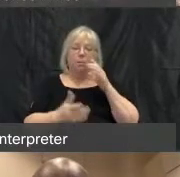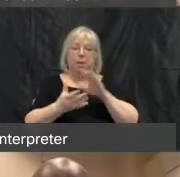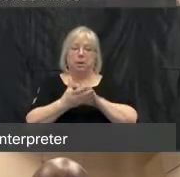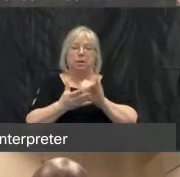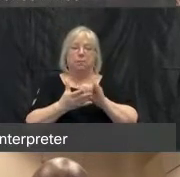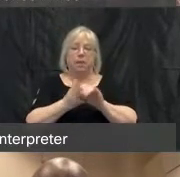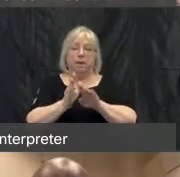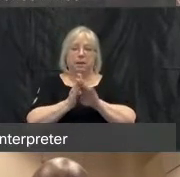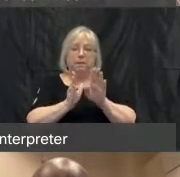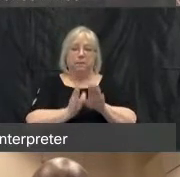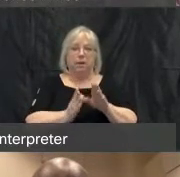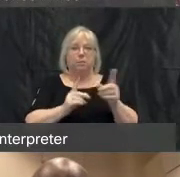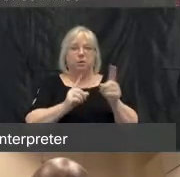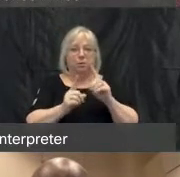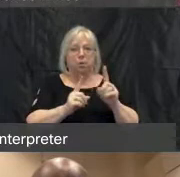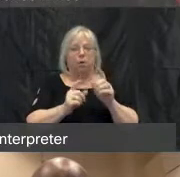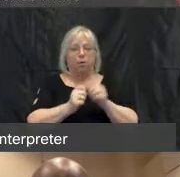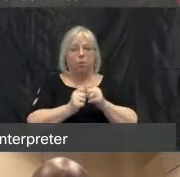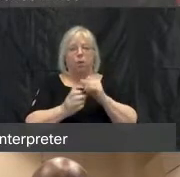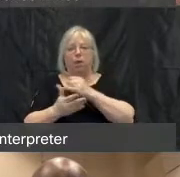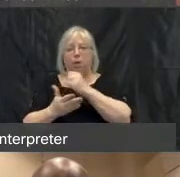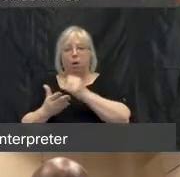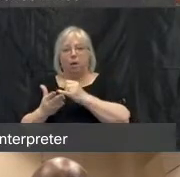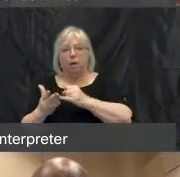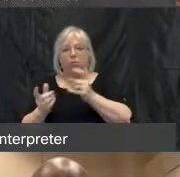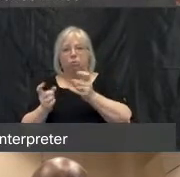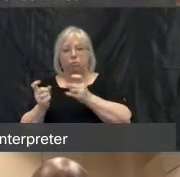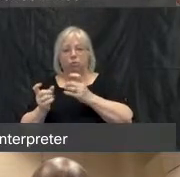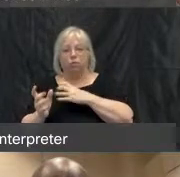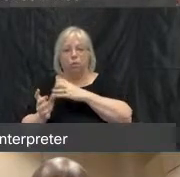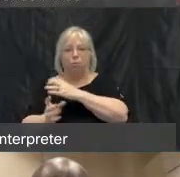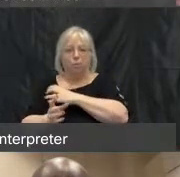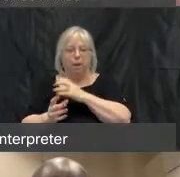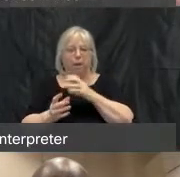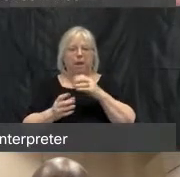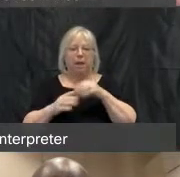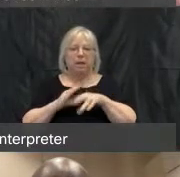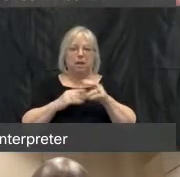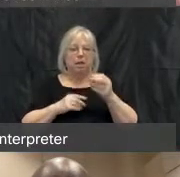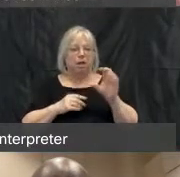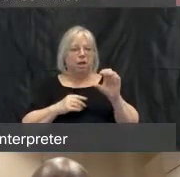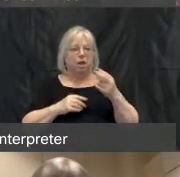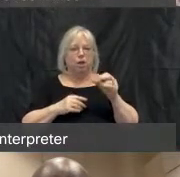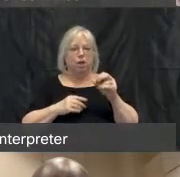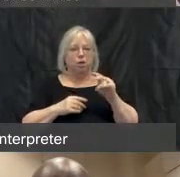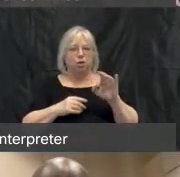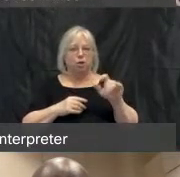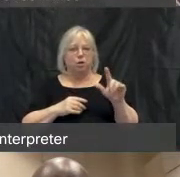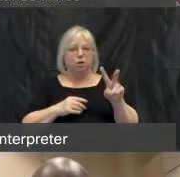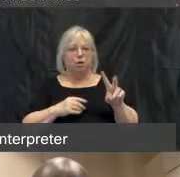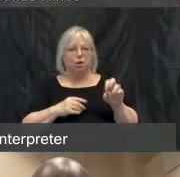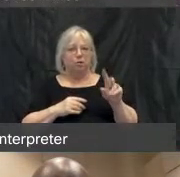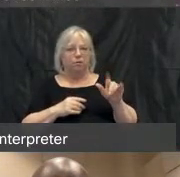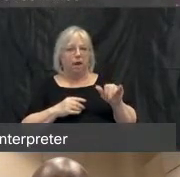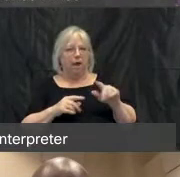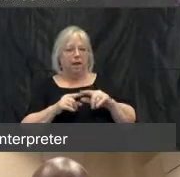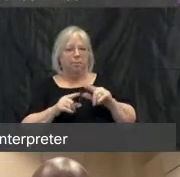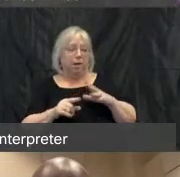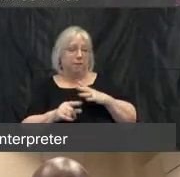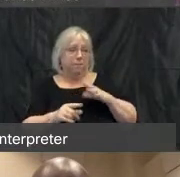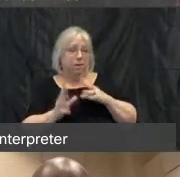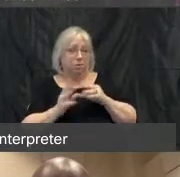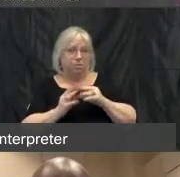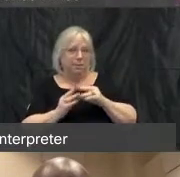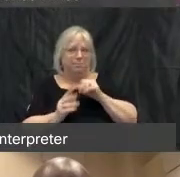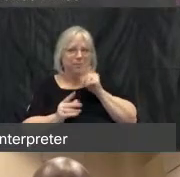spoke with the Architectural Control Committee for Chenal Valley, but I do not believe that they had an official meeting